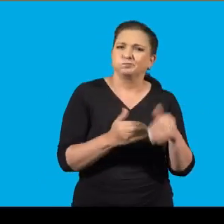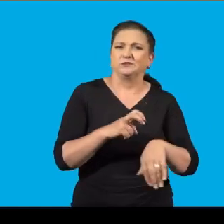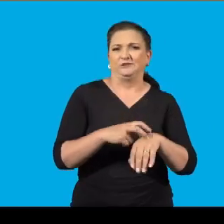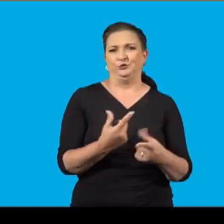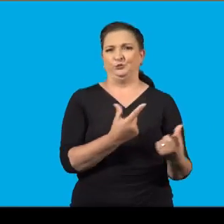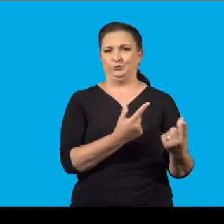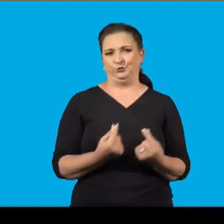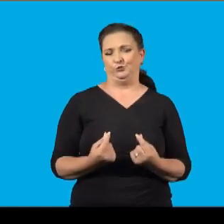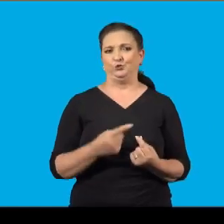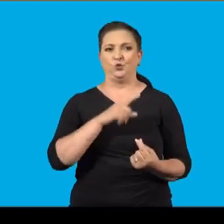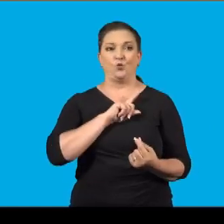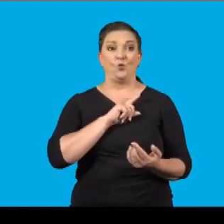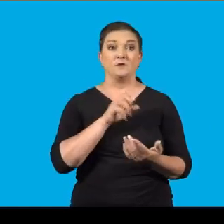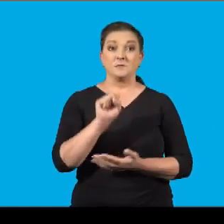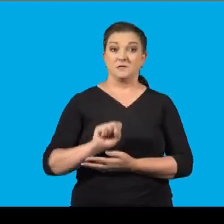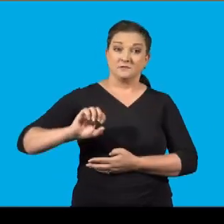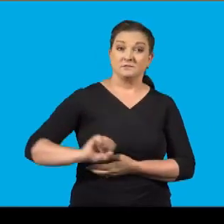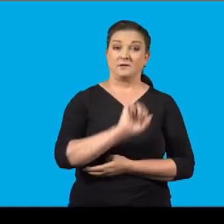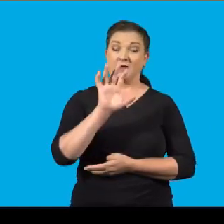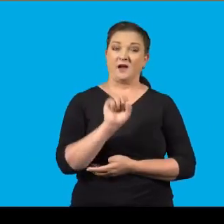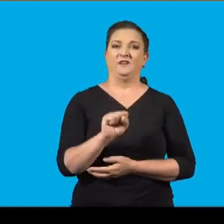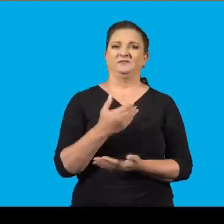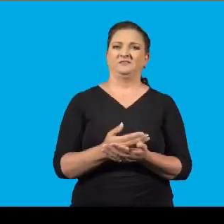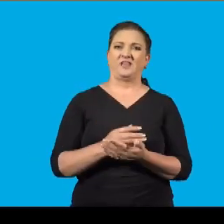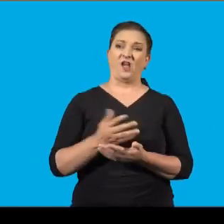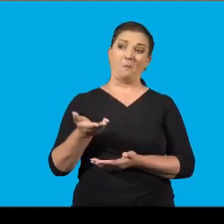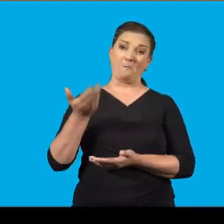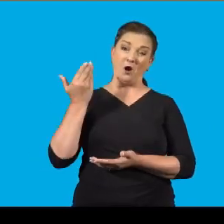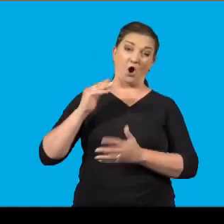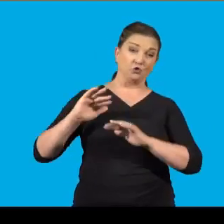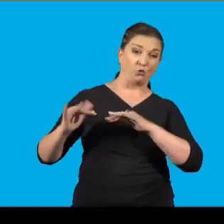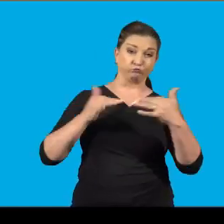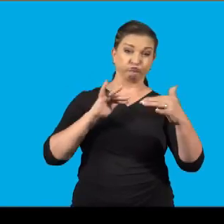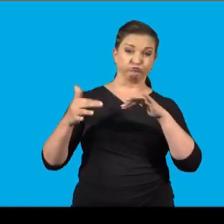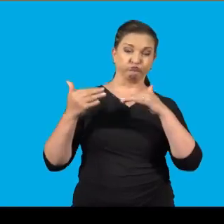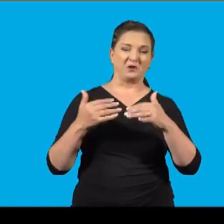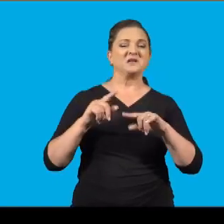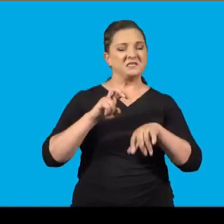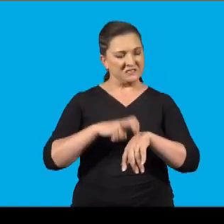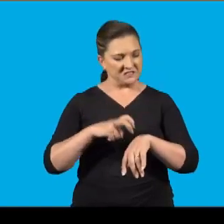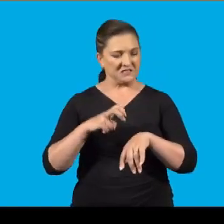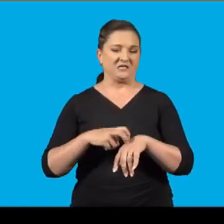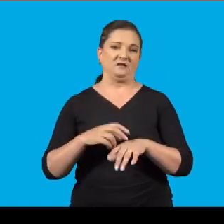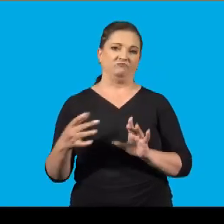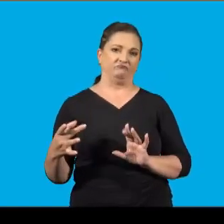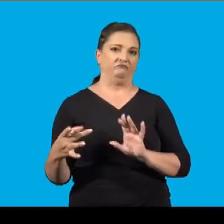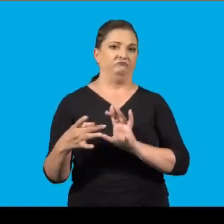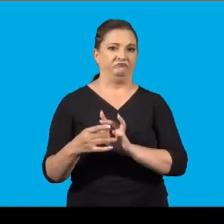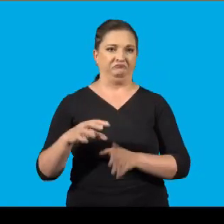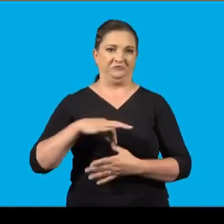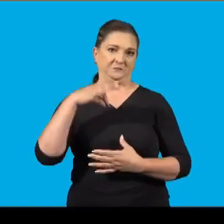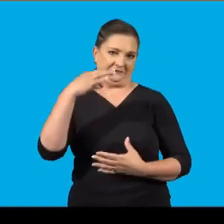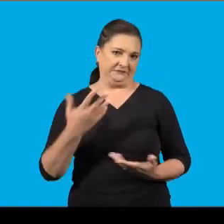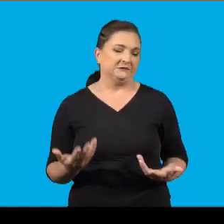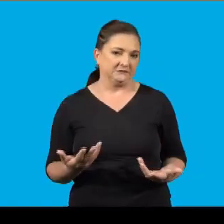South Africans to come to terms with the conflict of the past in a spirit of reconciliation and